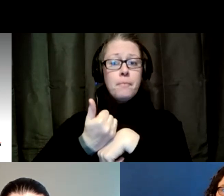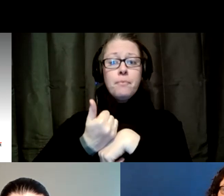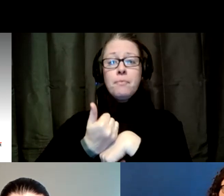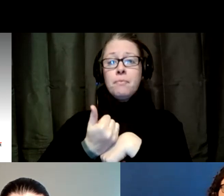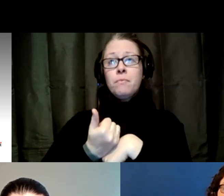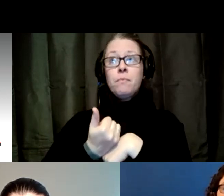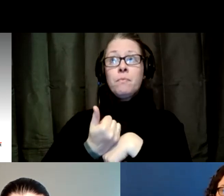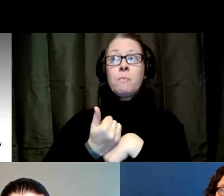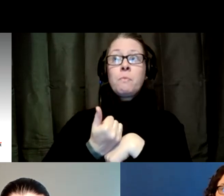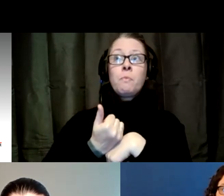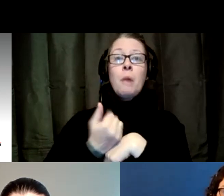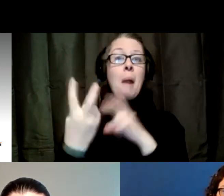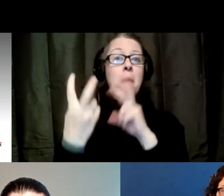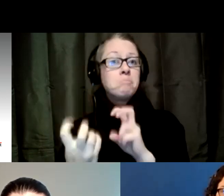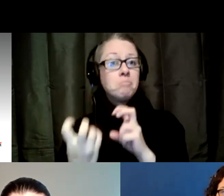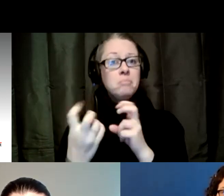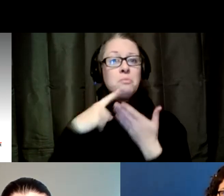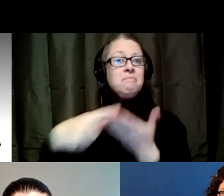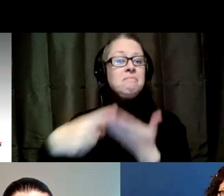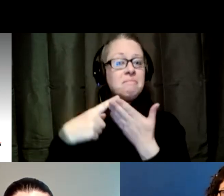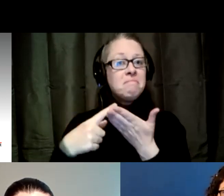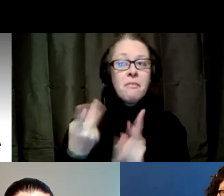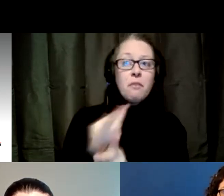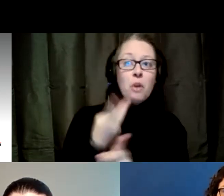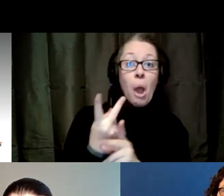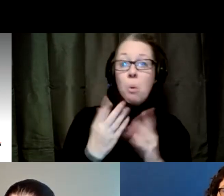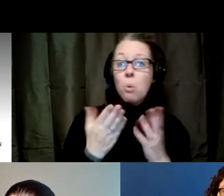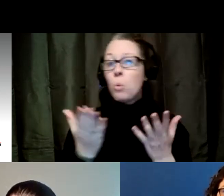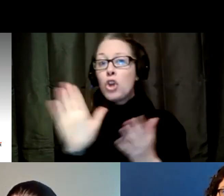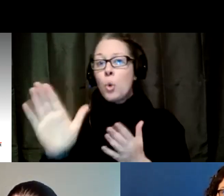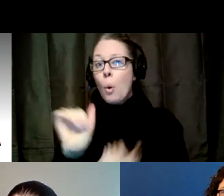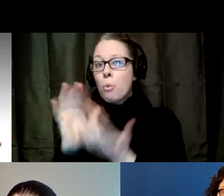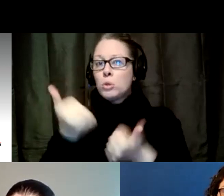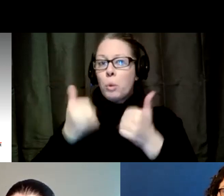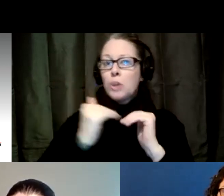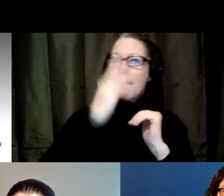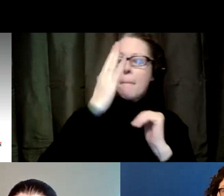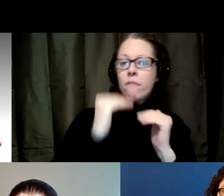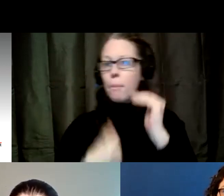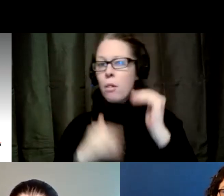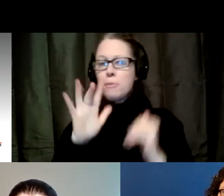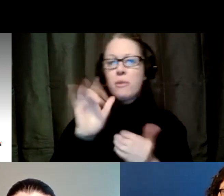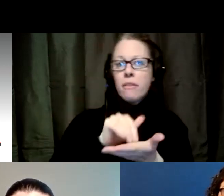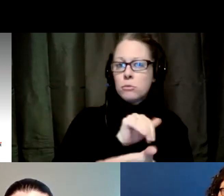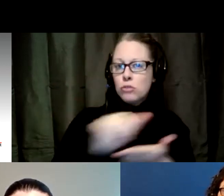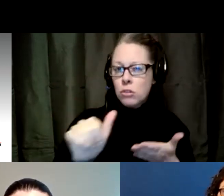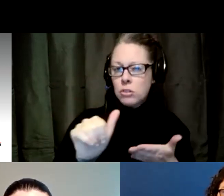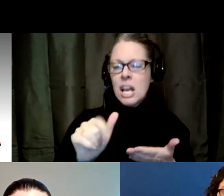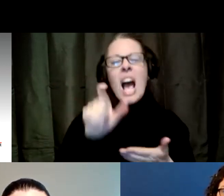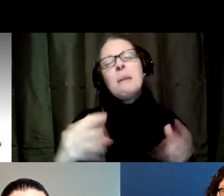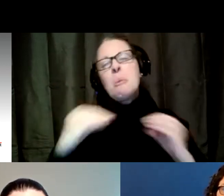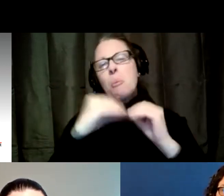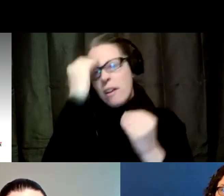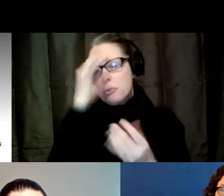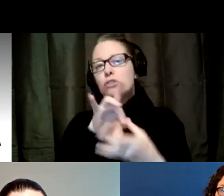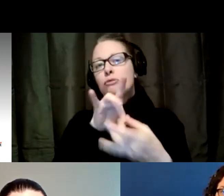kind of precise knowledge so that we could best direct you to the way you would approach government contracting. So I would need a little bit more information